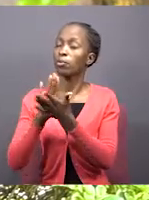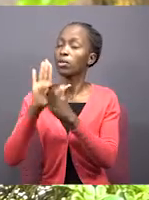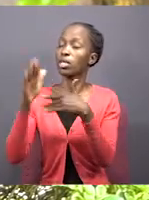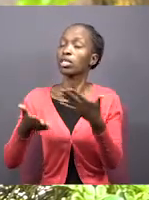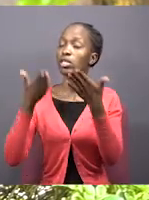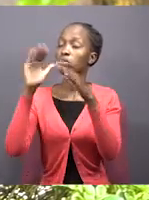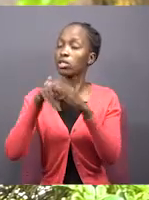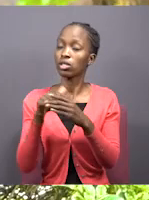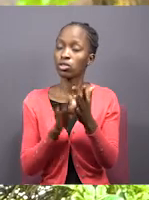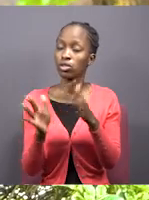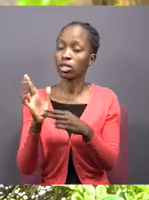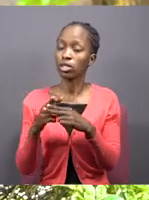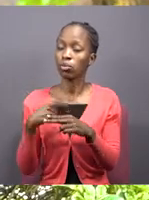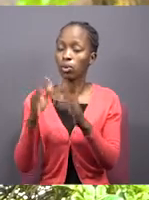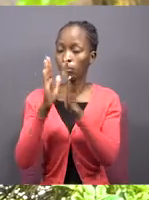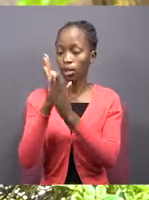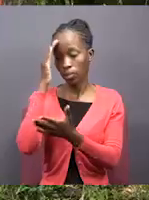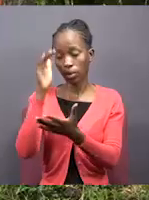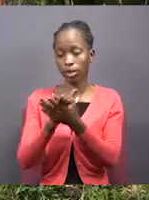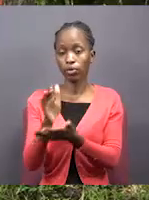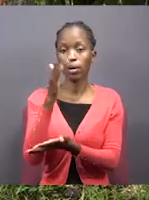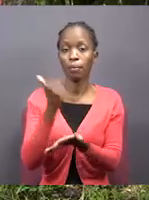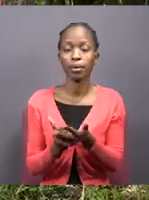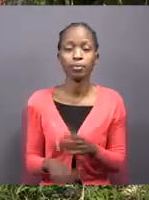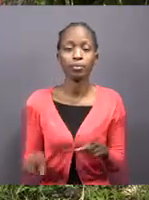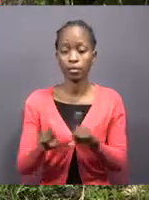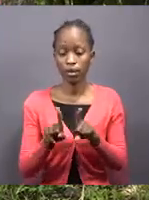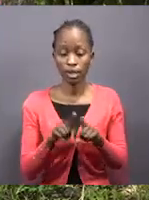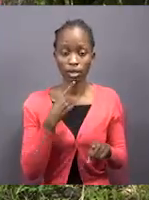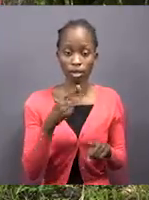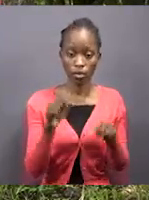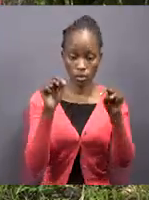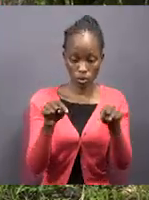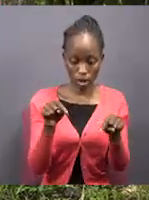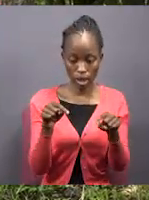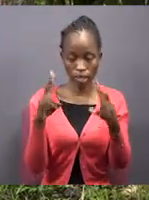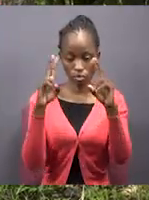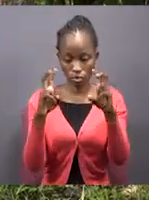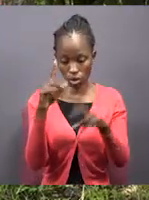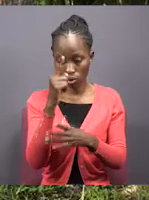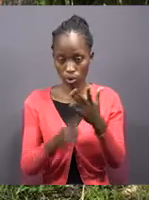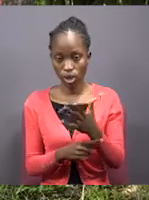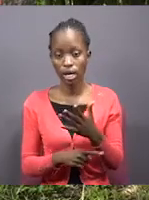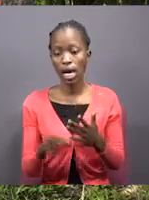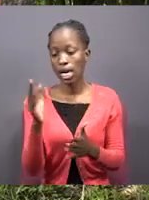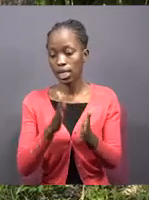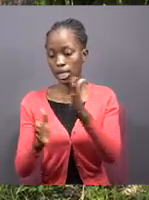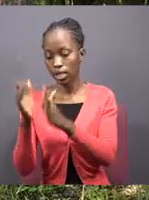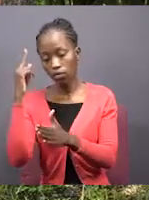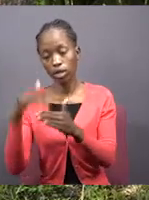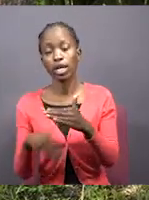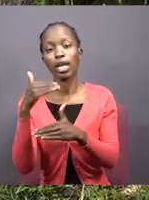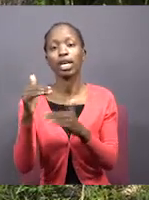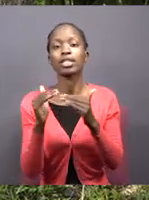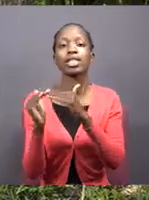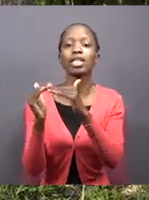you, we exalt you, for it's in Jesus' name we pray and believe. As I said, today is our topic for today is destined for the